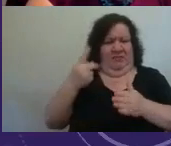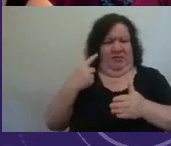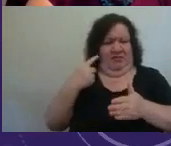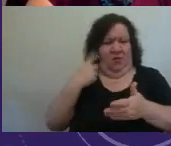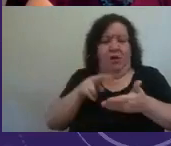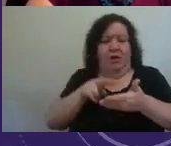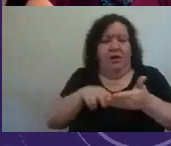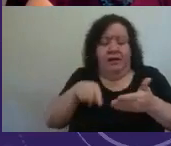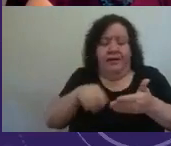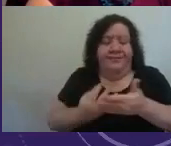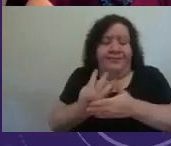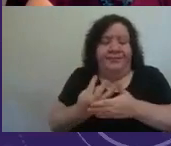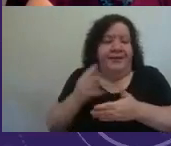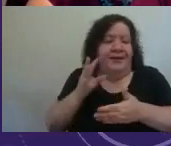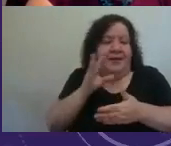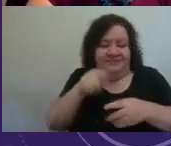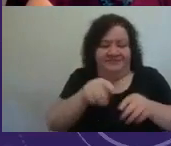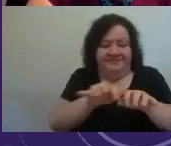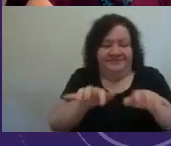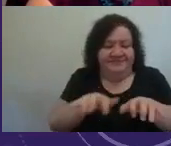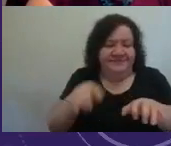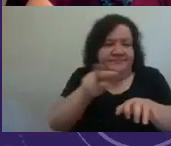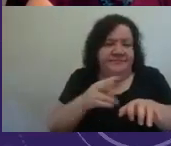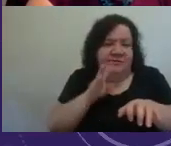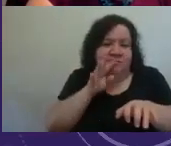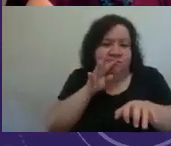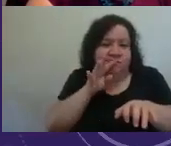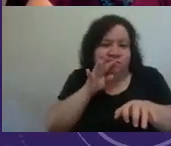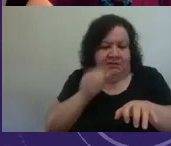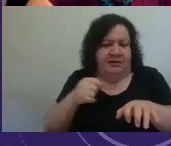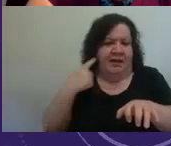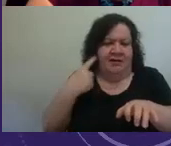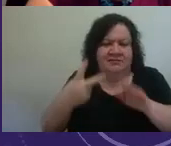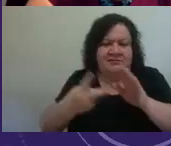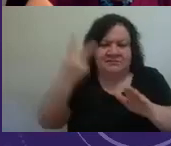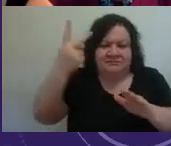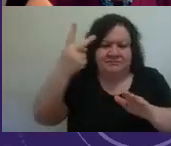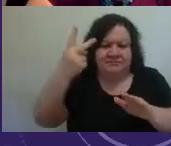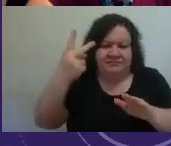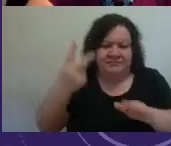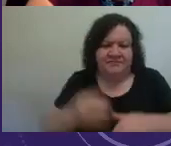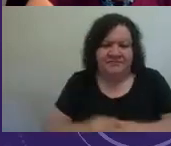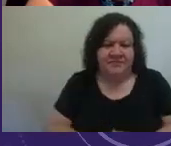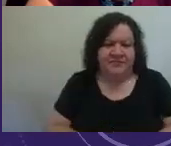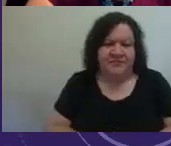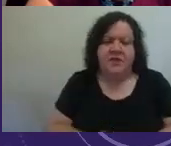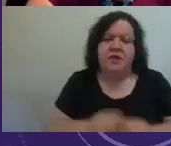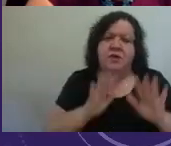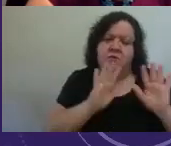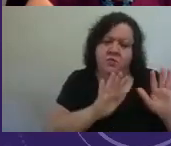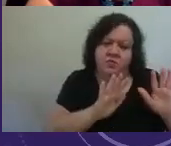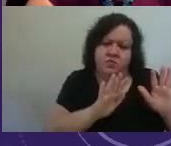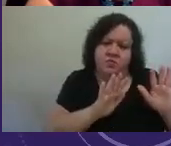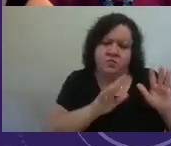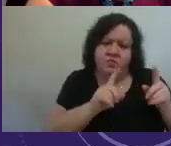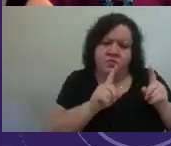person using a screen reader is navigating their tab button. So they're moving arrows up and down and around. But in theory, what it